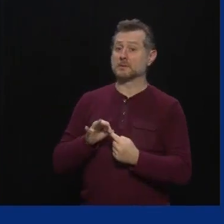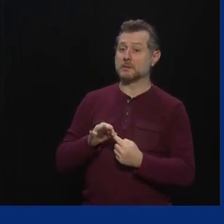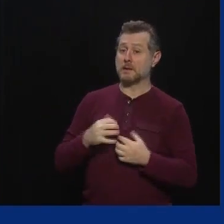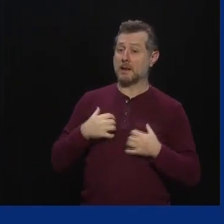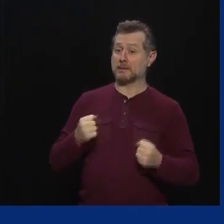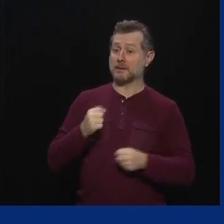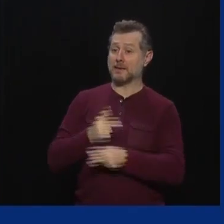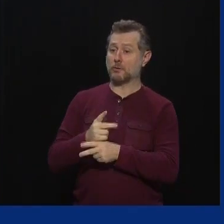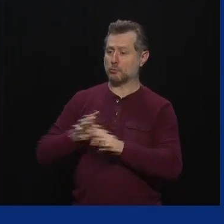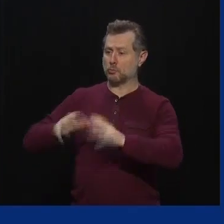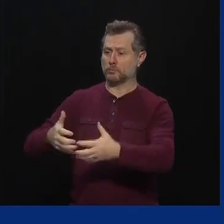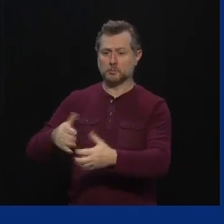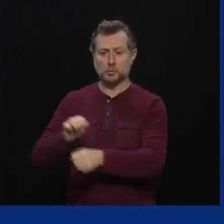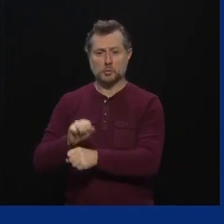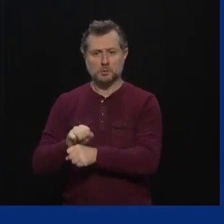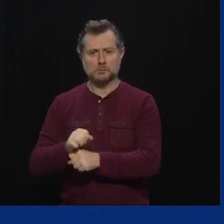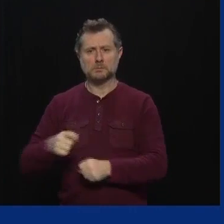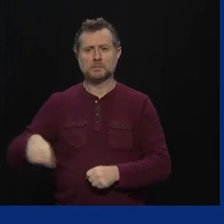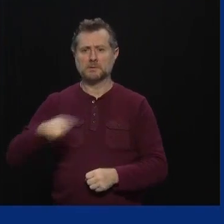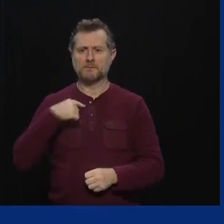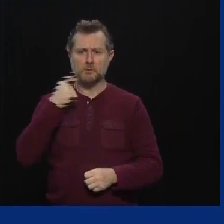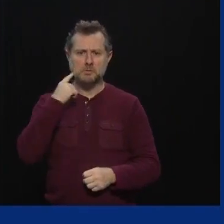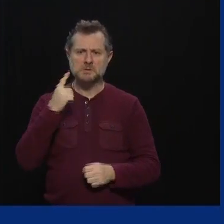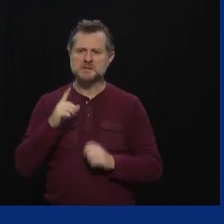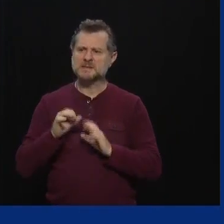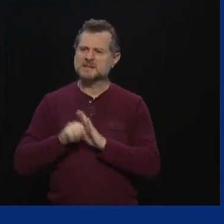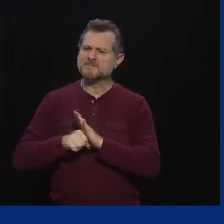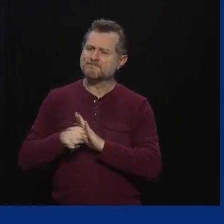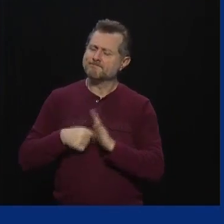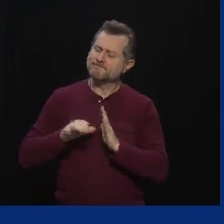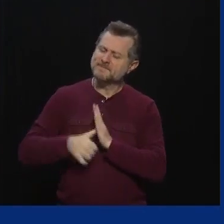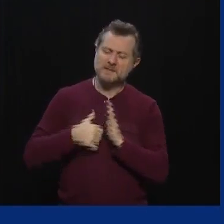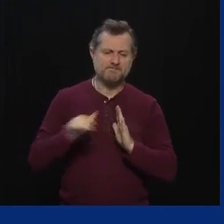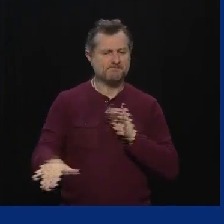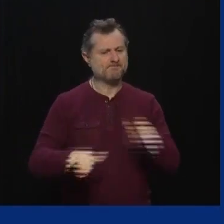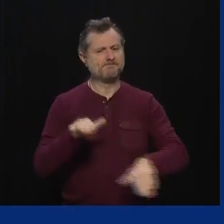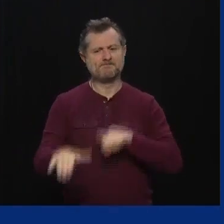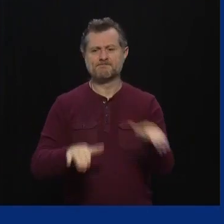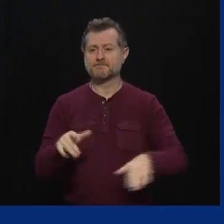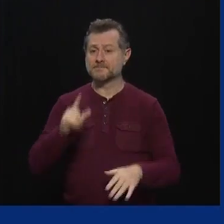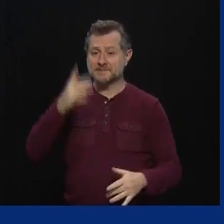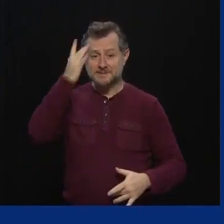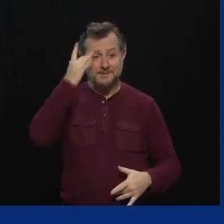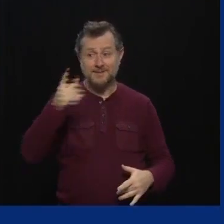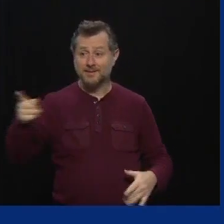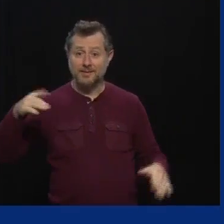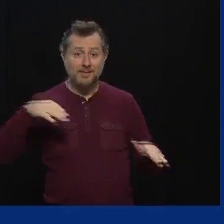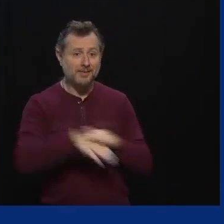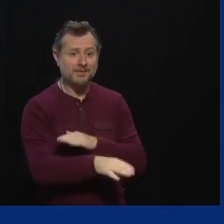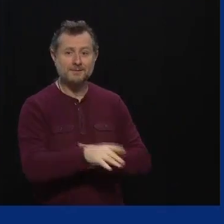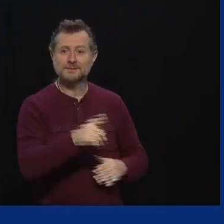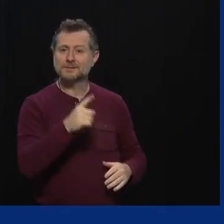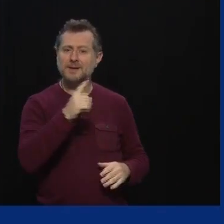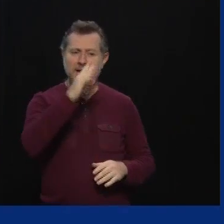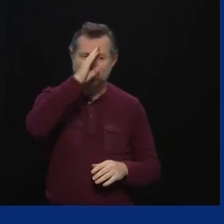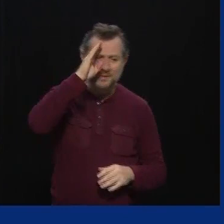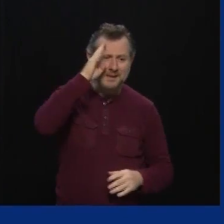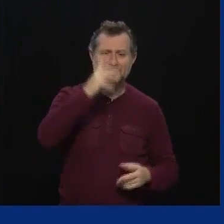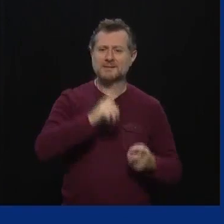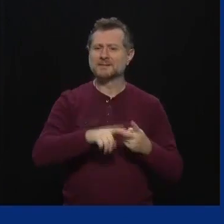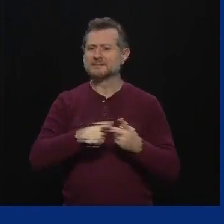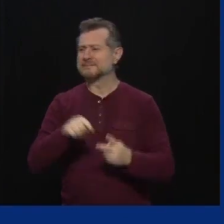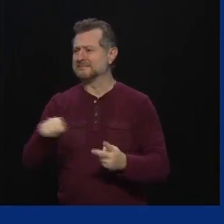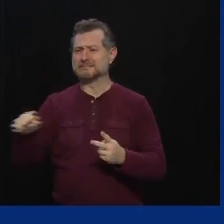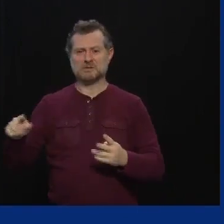this over and over. When someone is sick and they go into an urgent care center, they go into a hospital, they are in need of help because they're in a